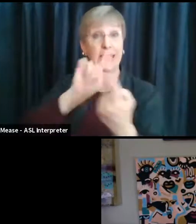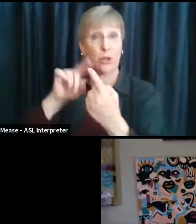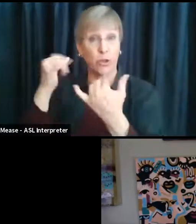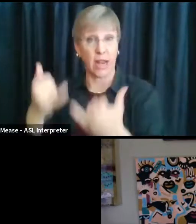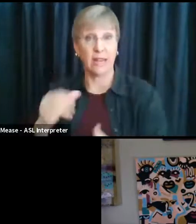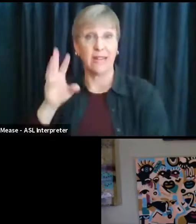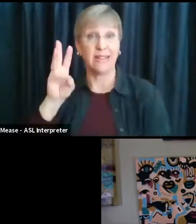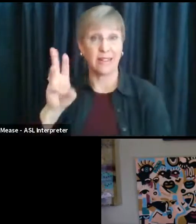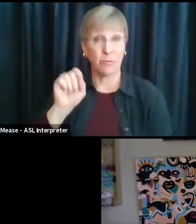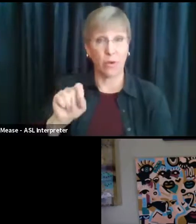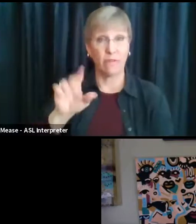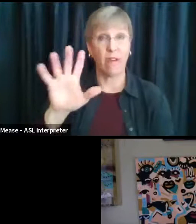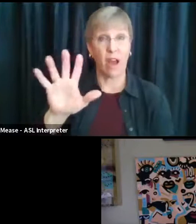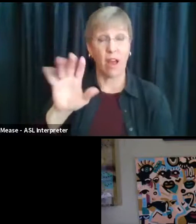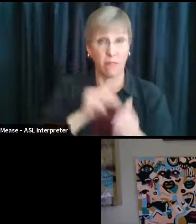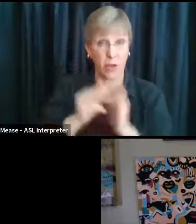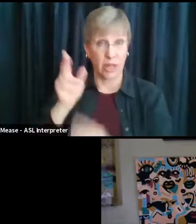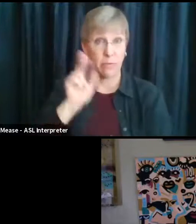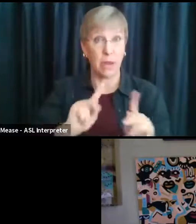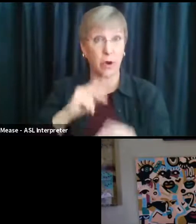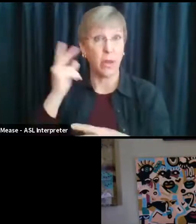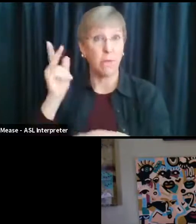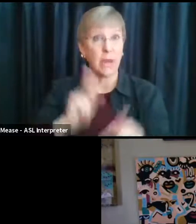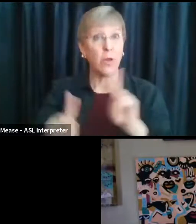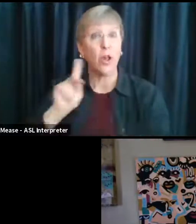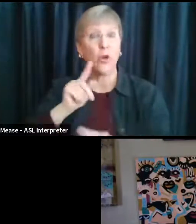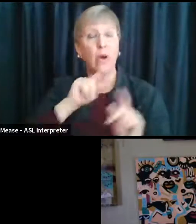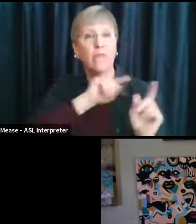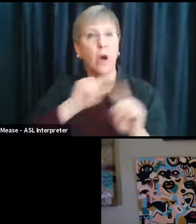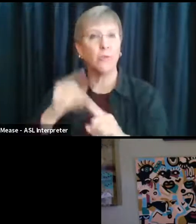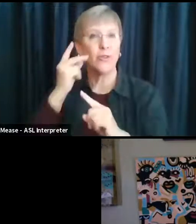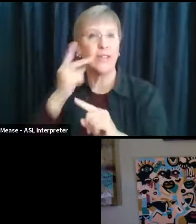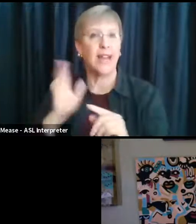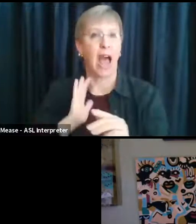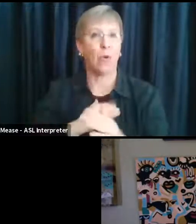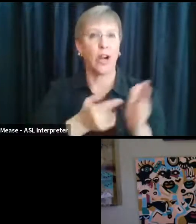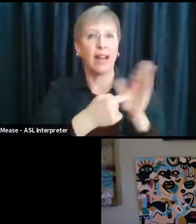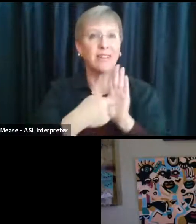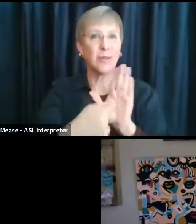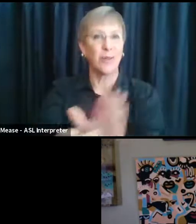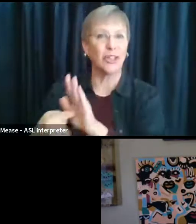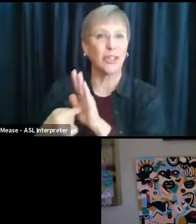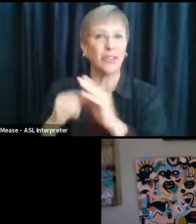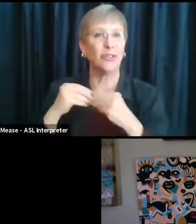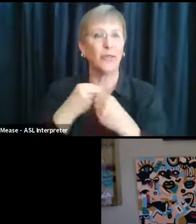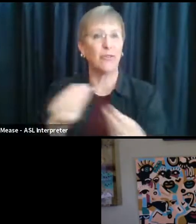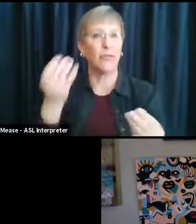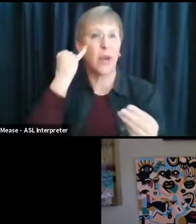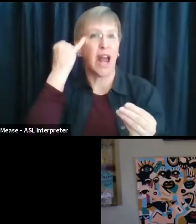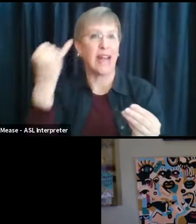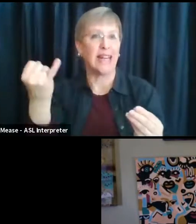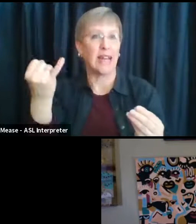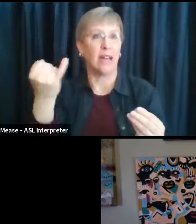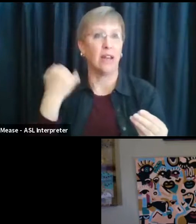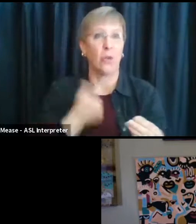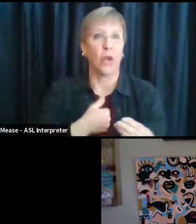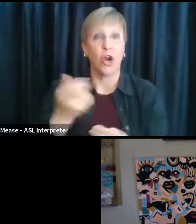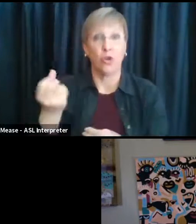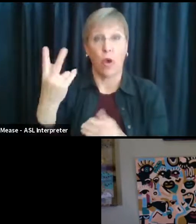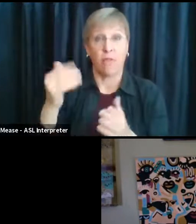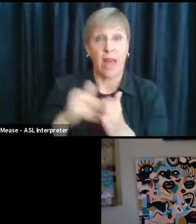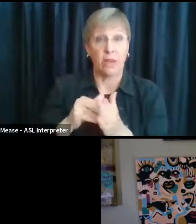6.5 million person, that's the people who came to visit our exhibitions. It's just to give you an idea. We are 12,000 in the